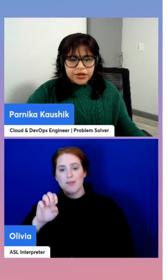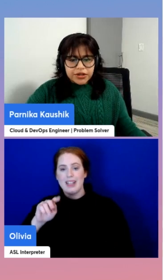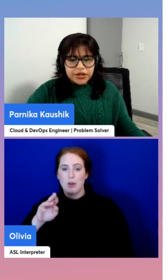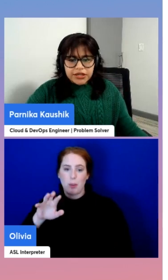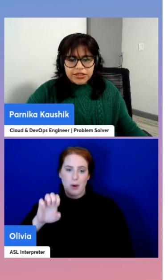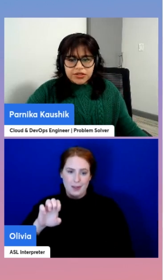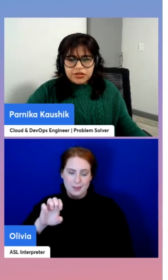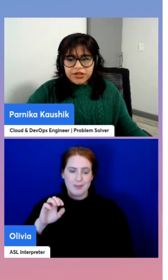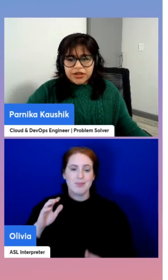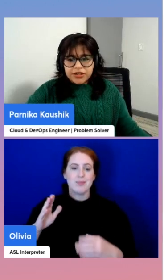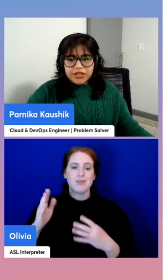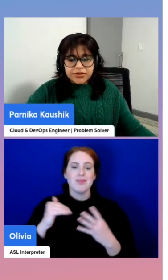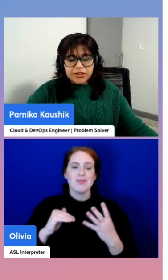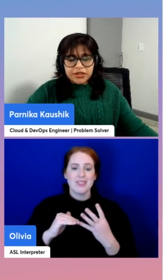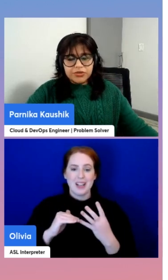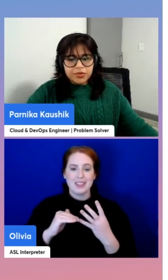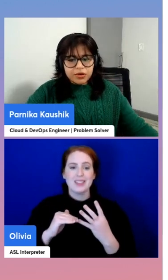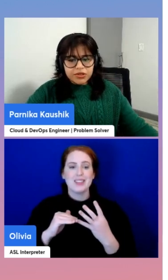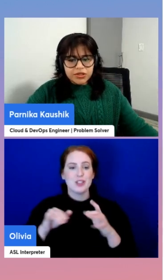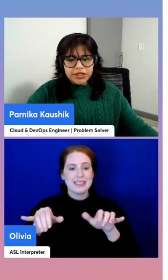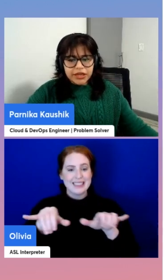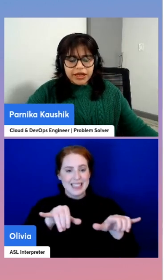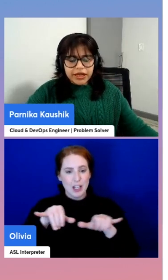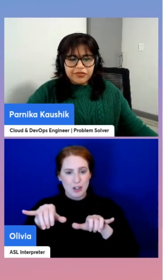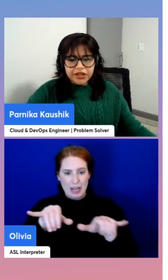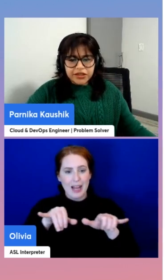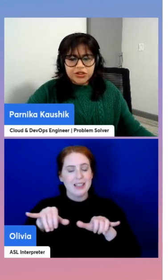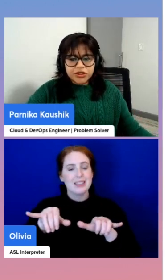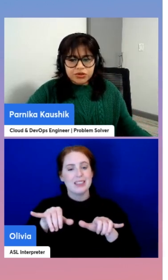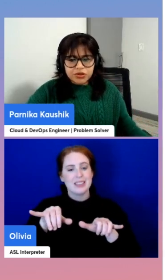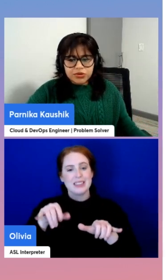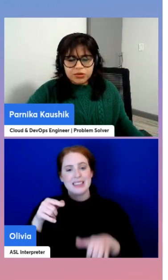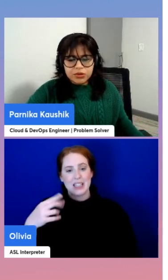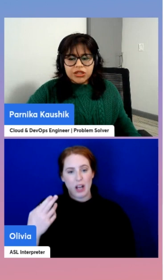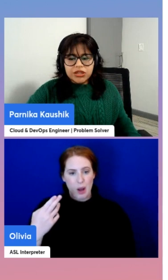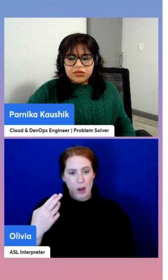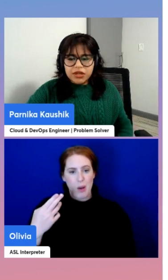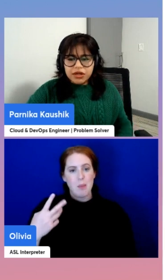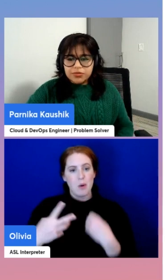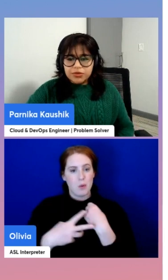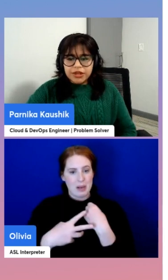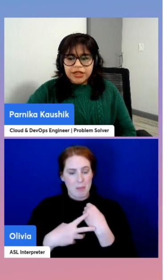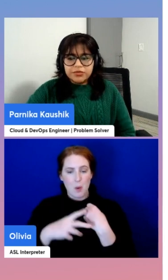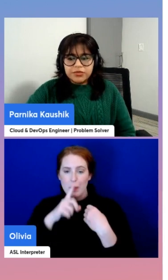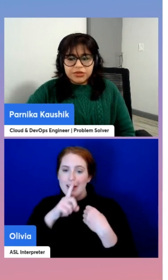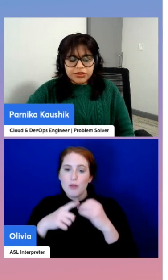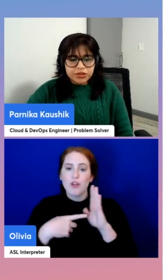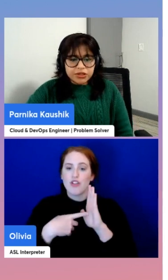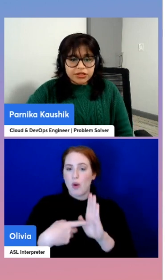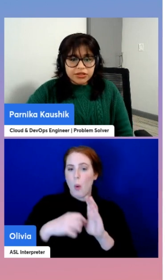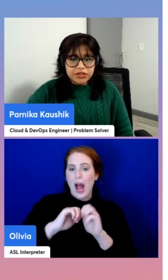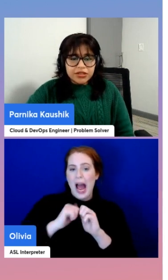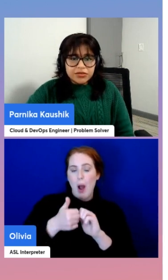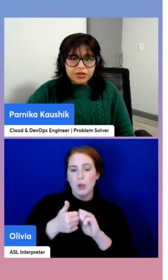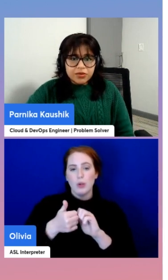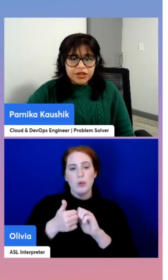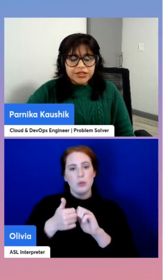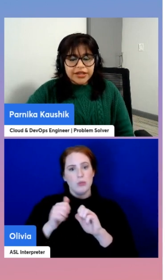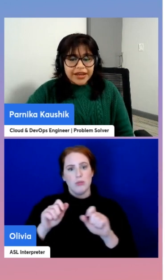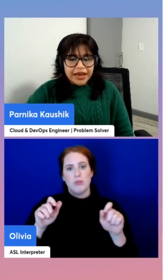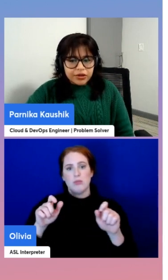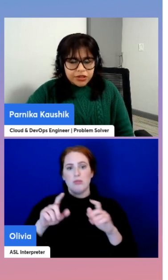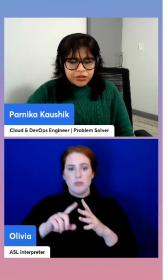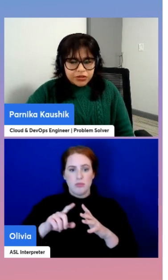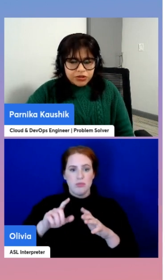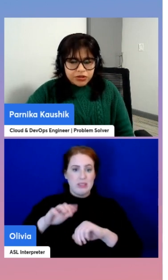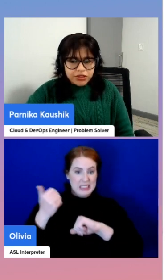The next part is to standardize your GitHub repos. And then finally, it shows you, how to deploy AWS resources using what